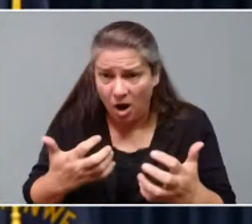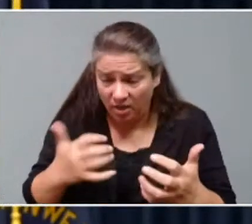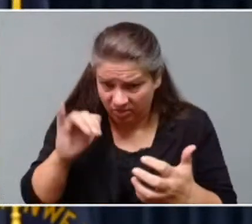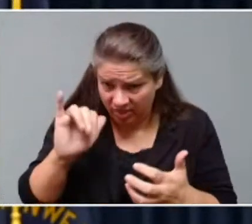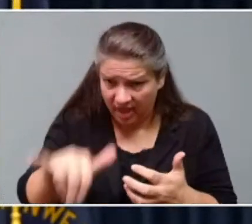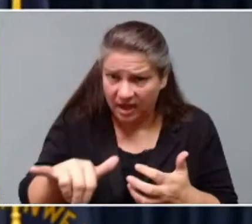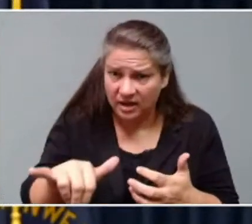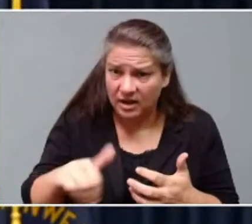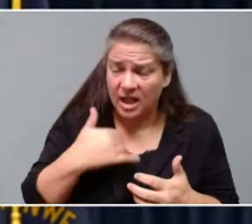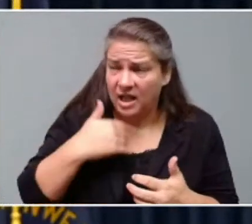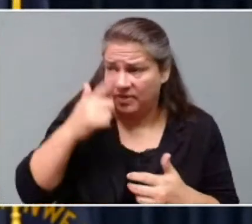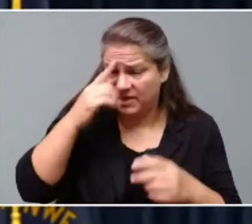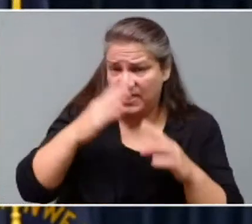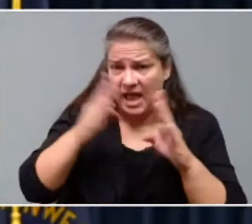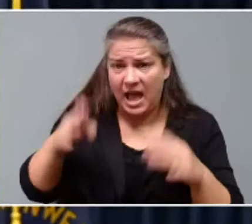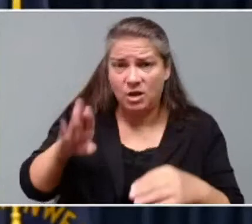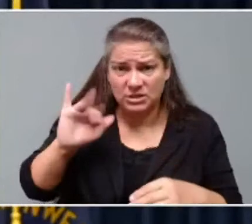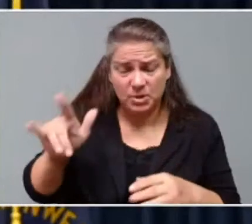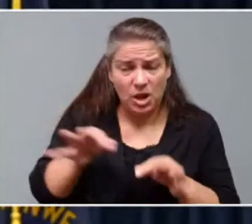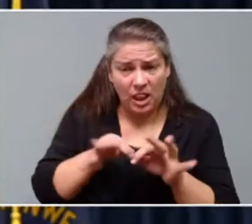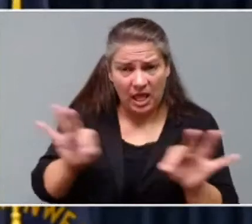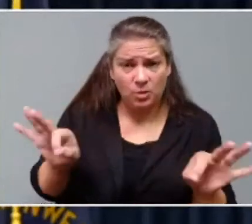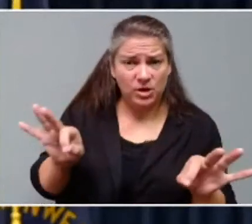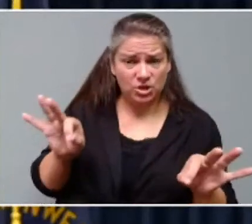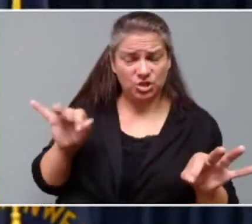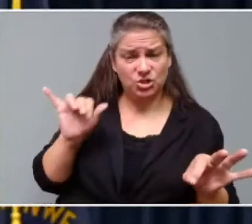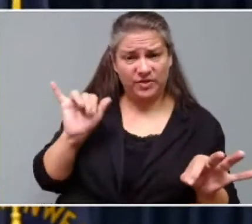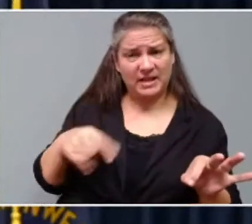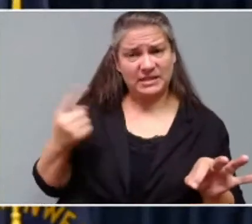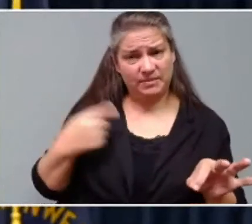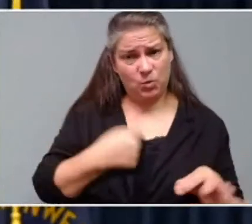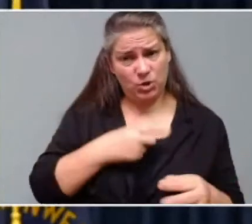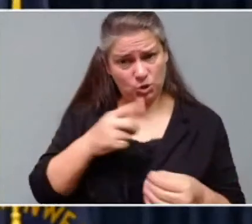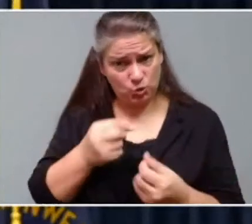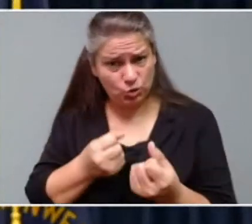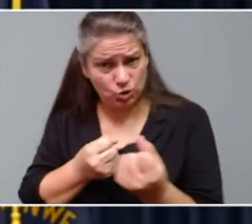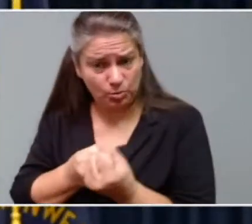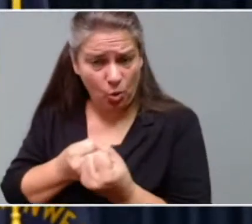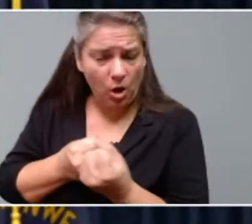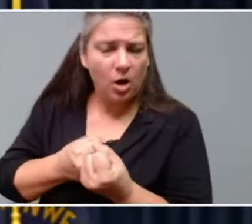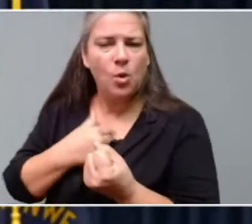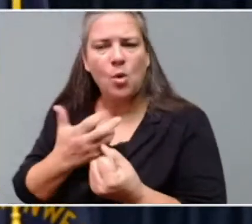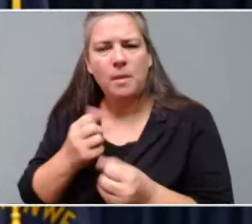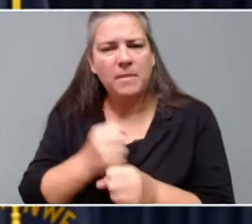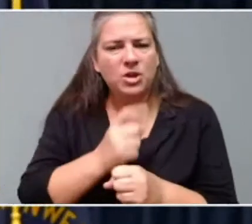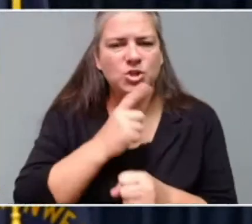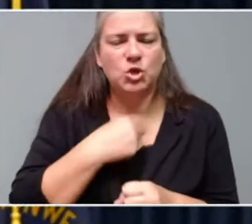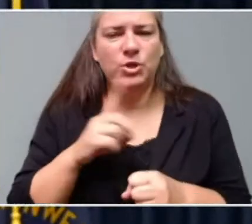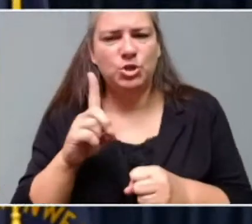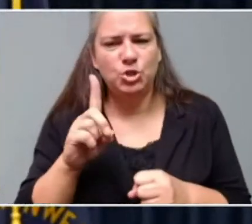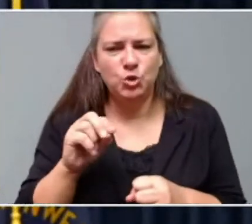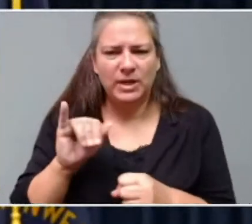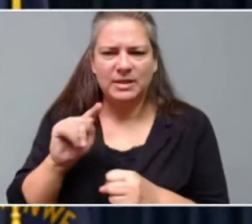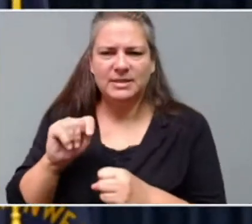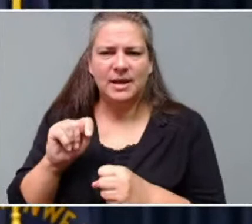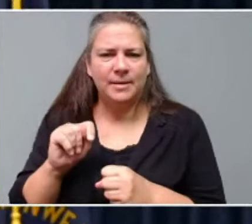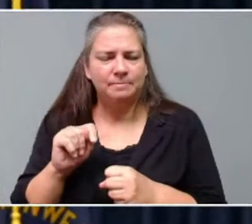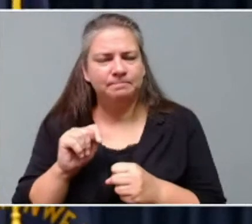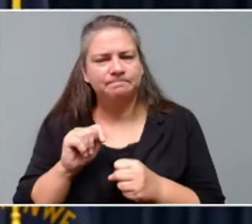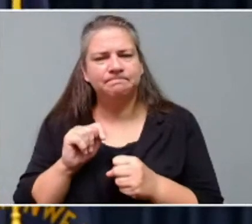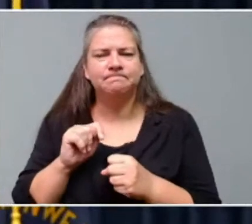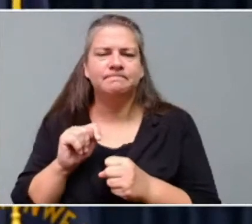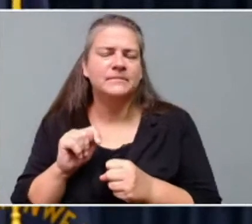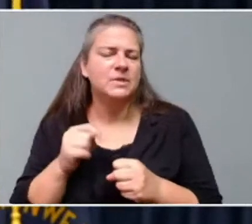House bill is something we absolutely support at the moment. We just want to make sure we're doing it in a way that doesn't